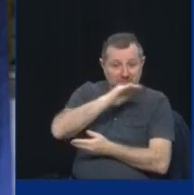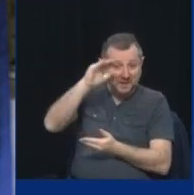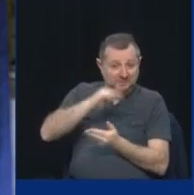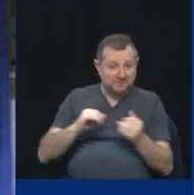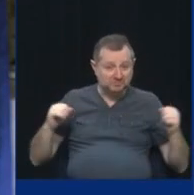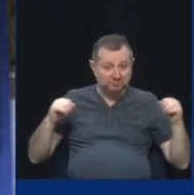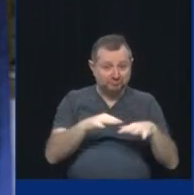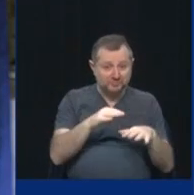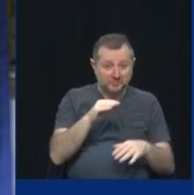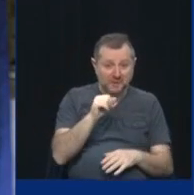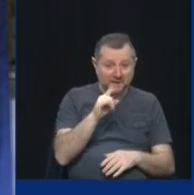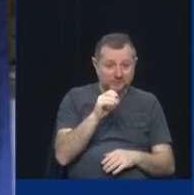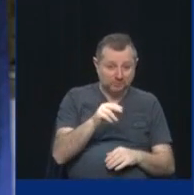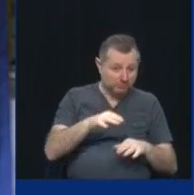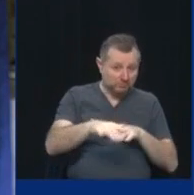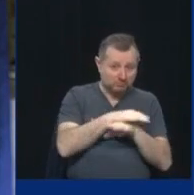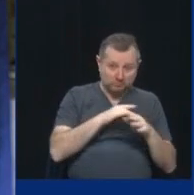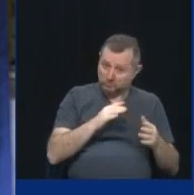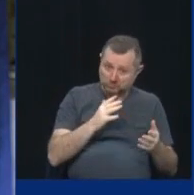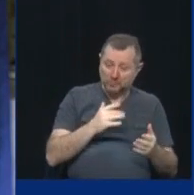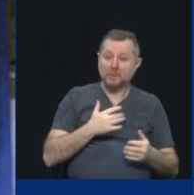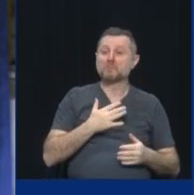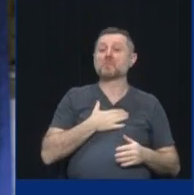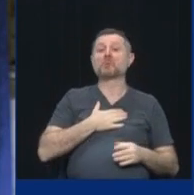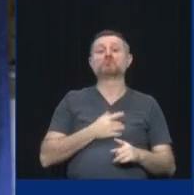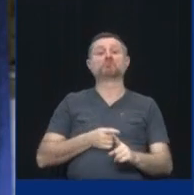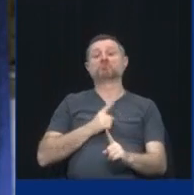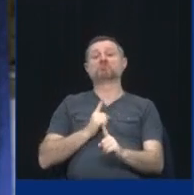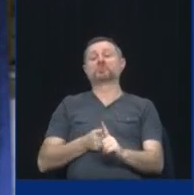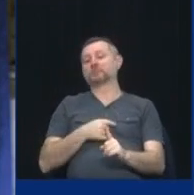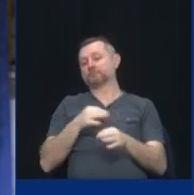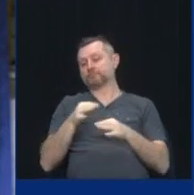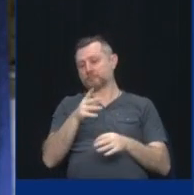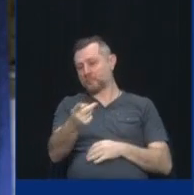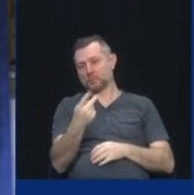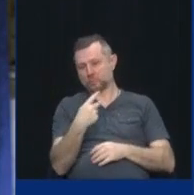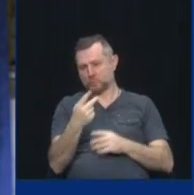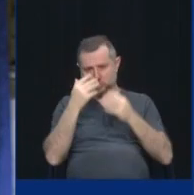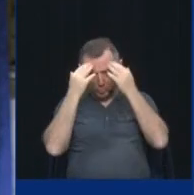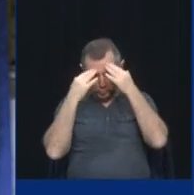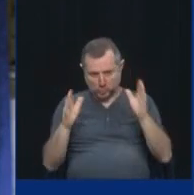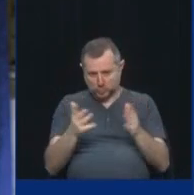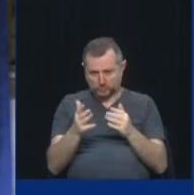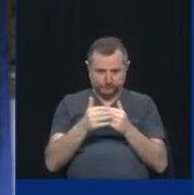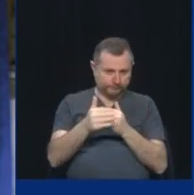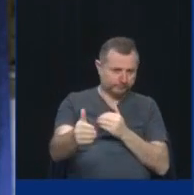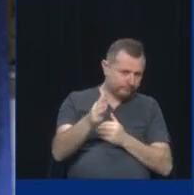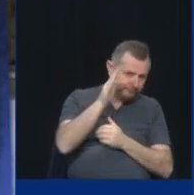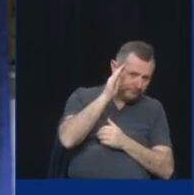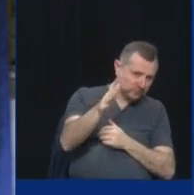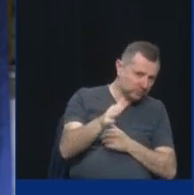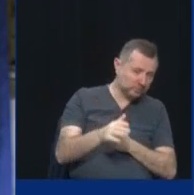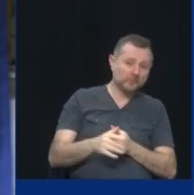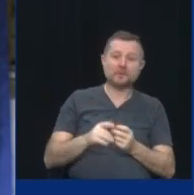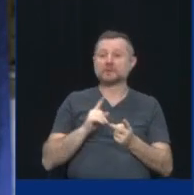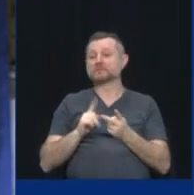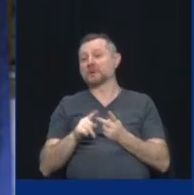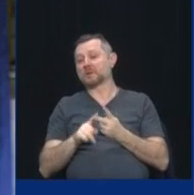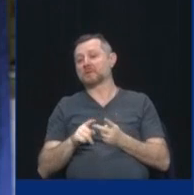is, I think in large part, we don't know. And in large part, it depends on what we